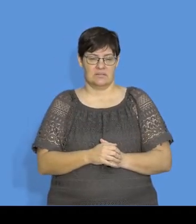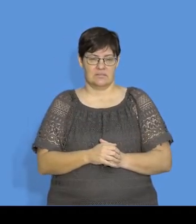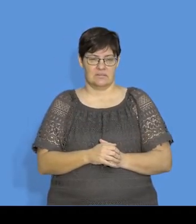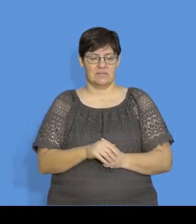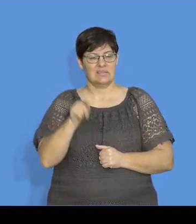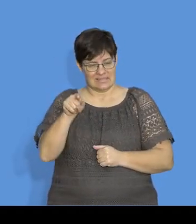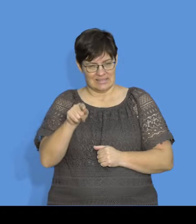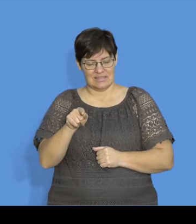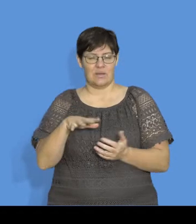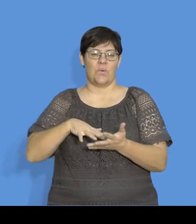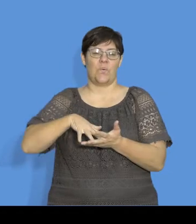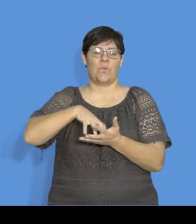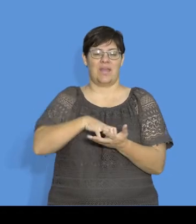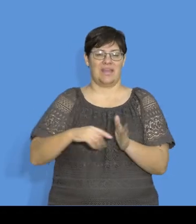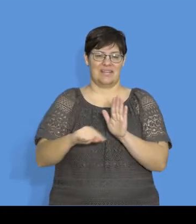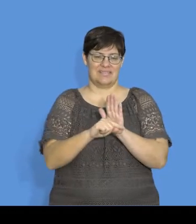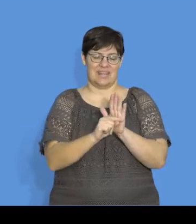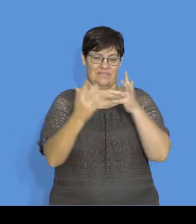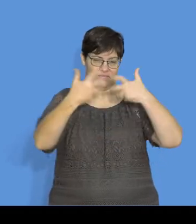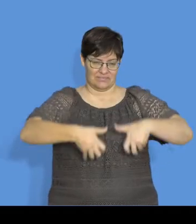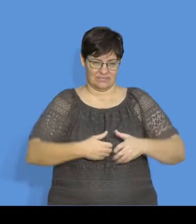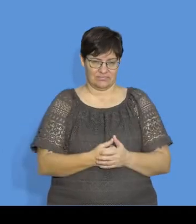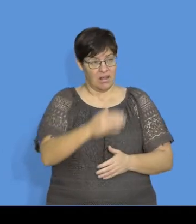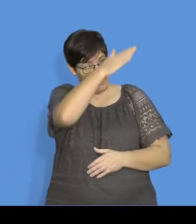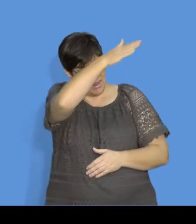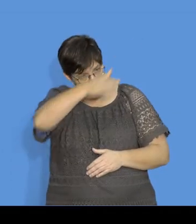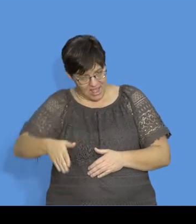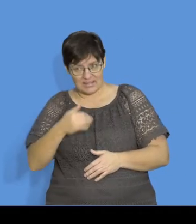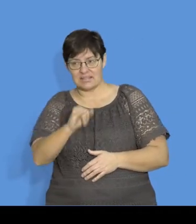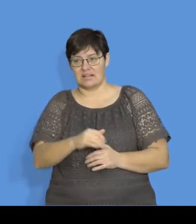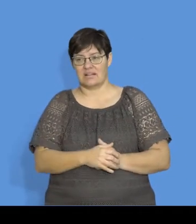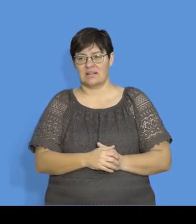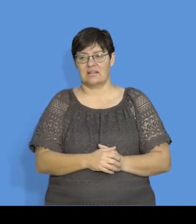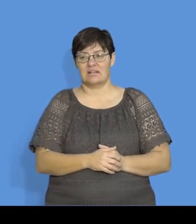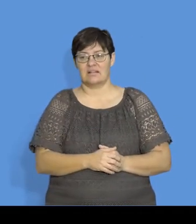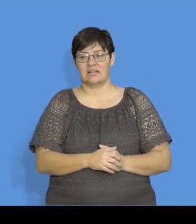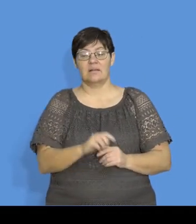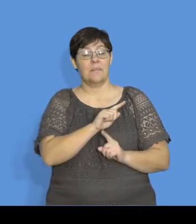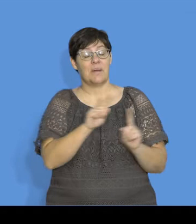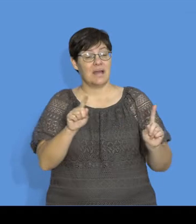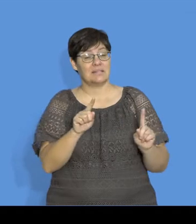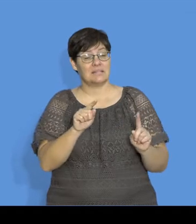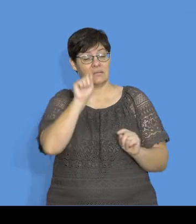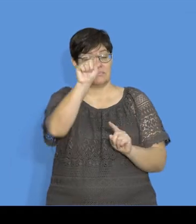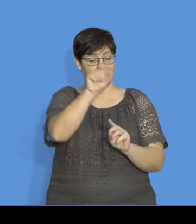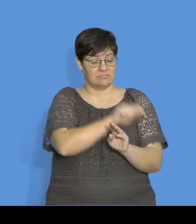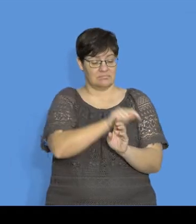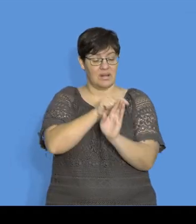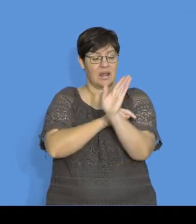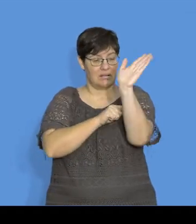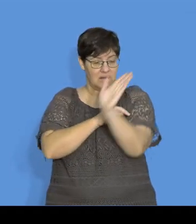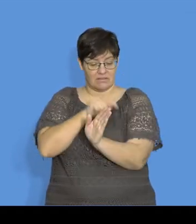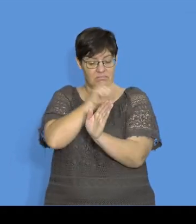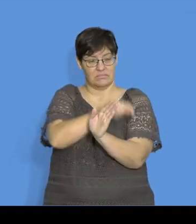So there's a negative weak correlation. We can see we have a straight line there. The points, those are some of